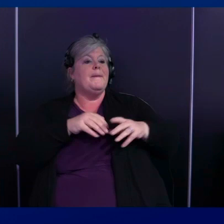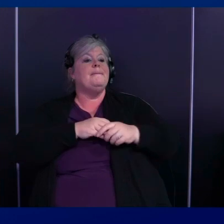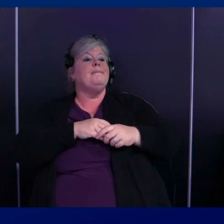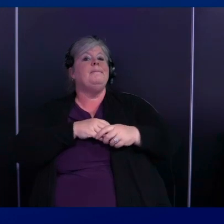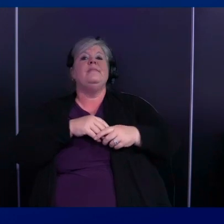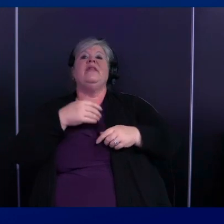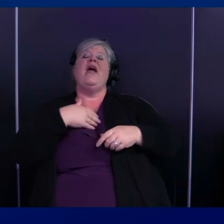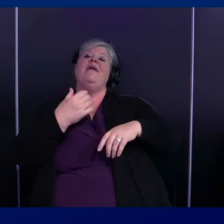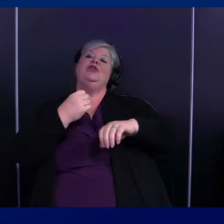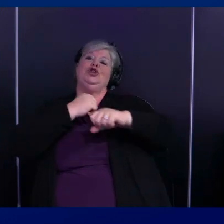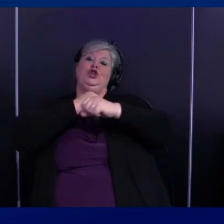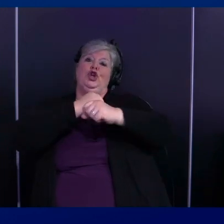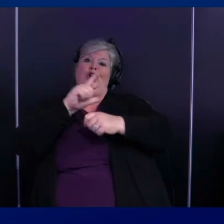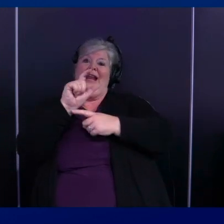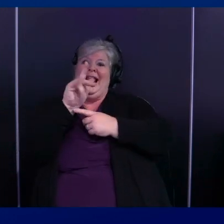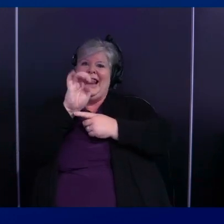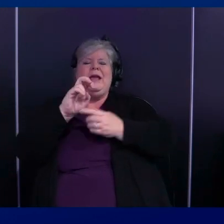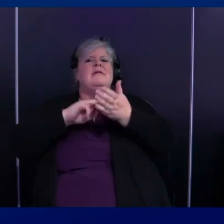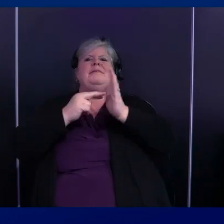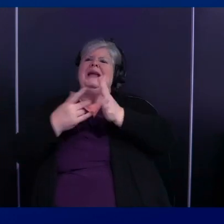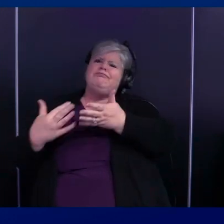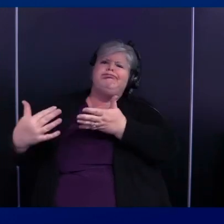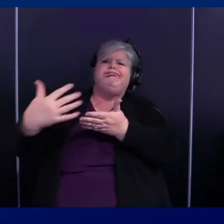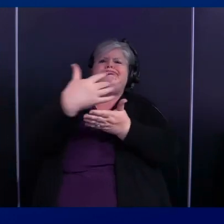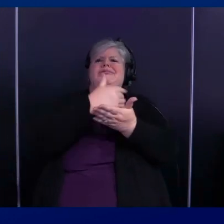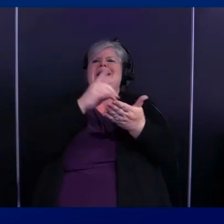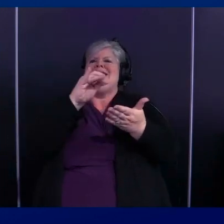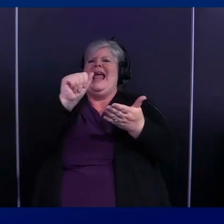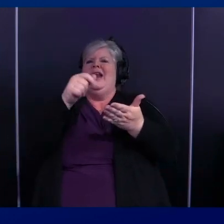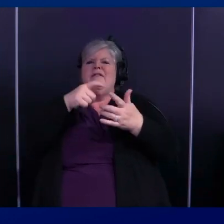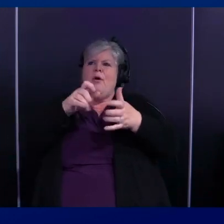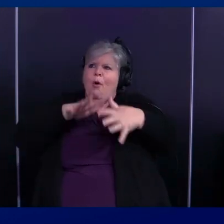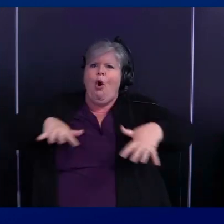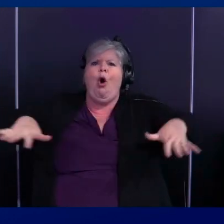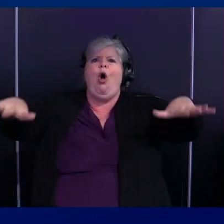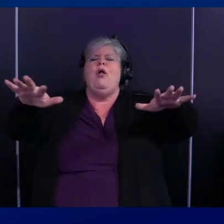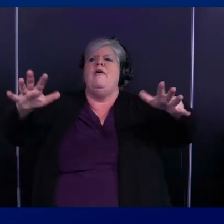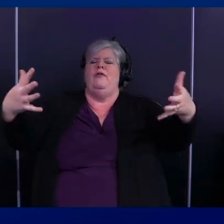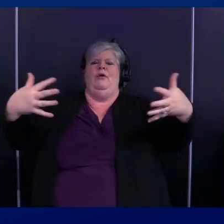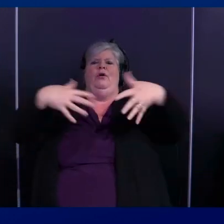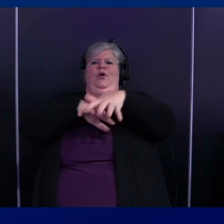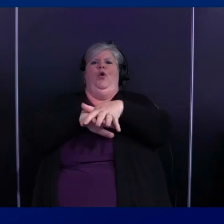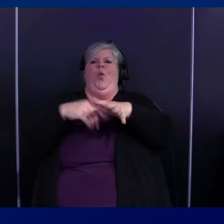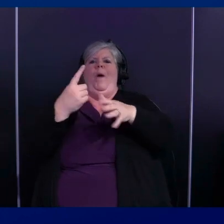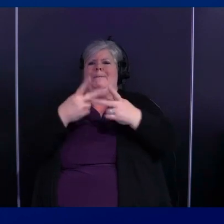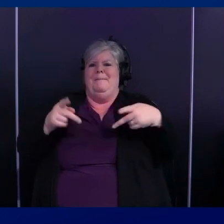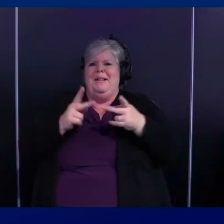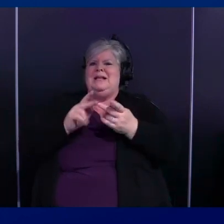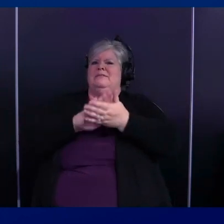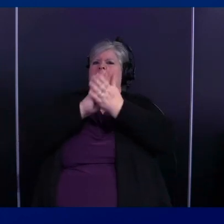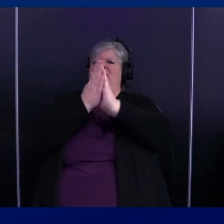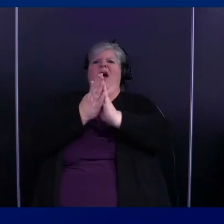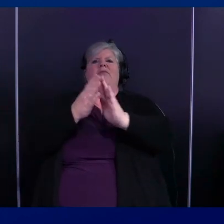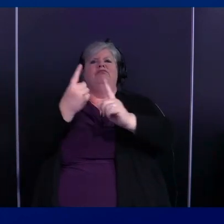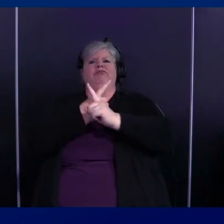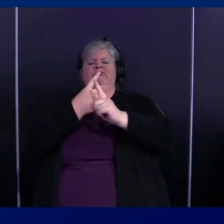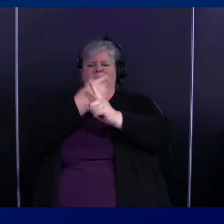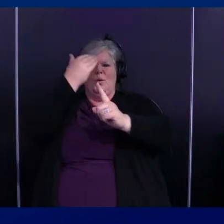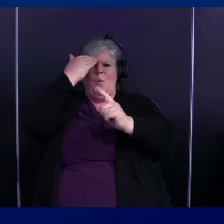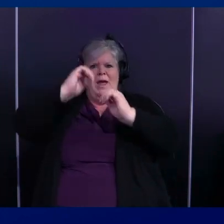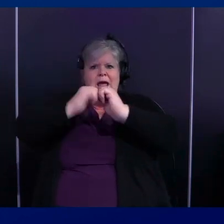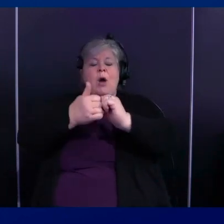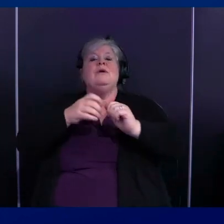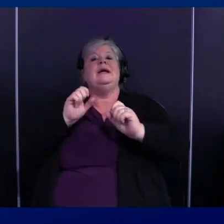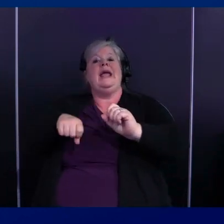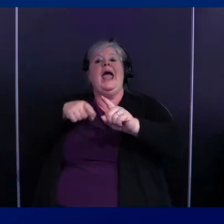Security Lake, you're collecting data from all over, you're normalizing it. This integration is helping move data